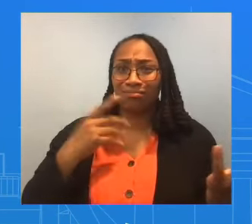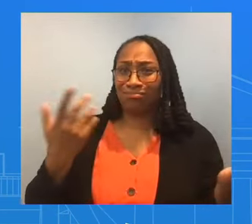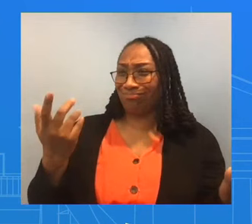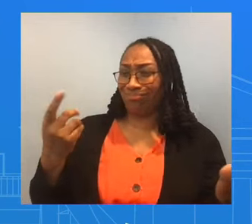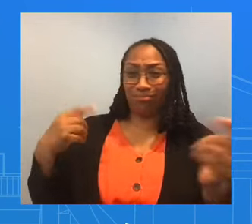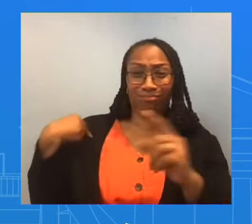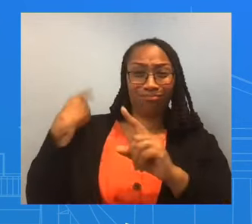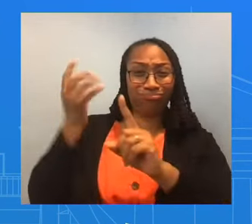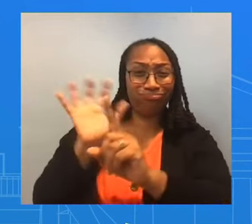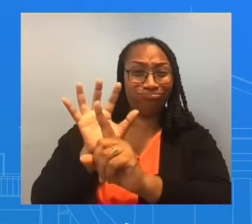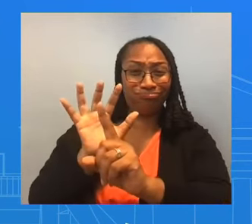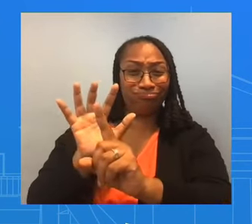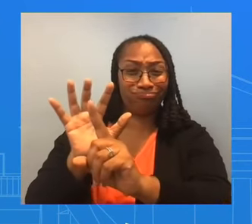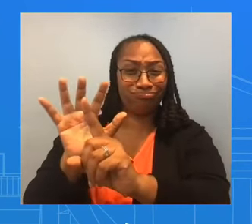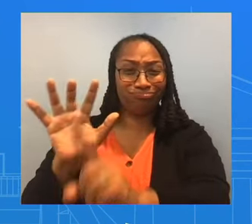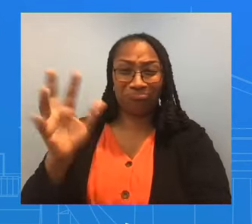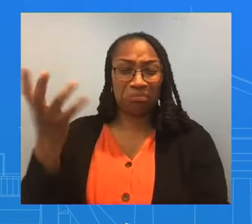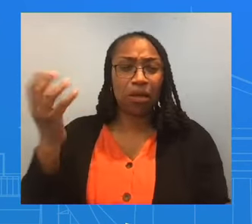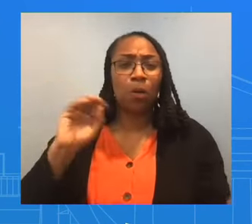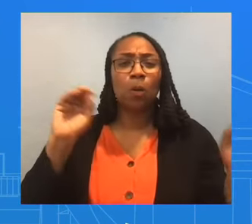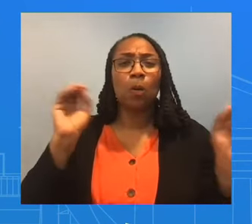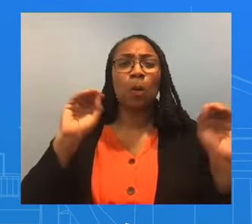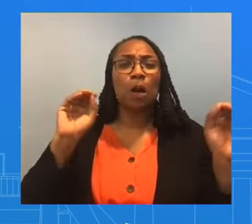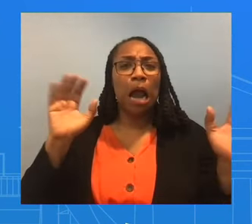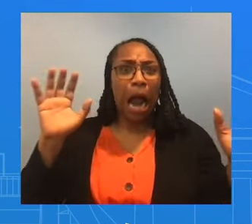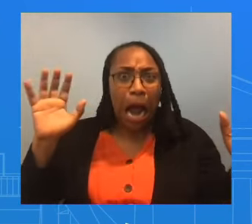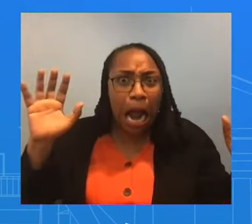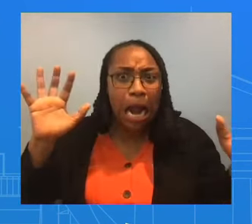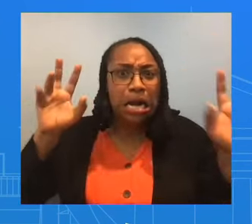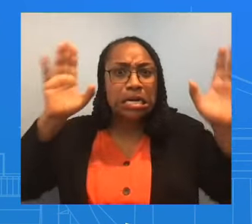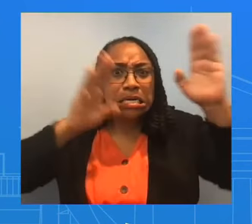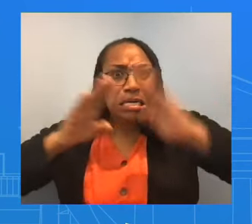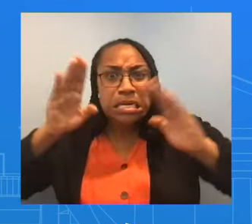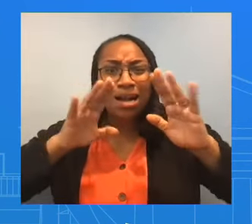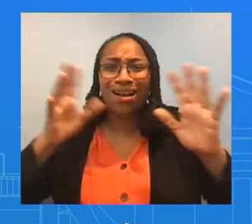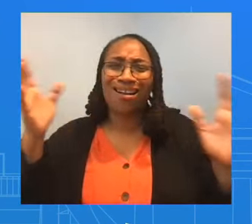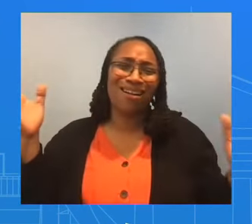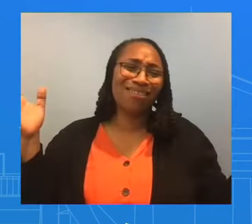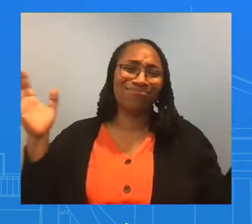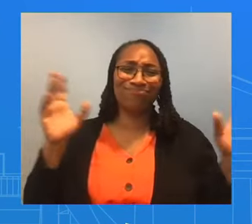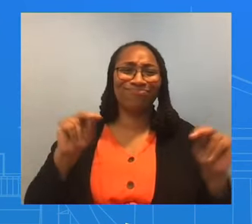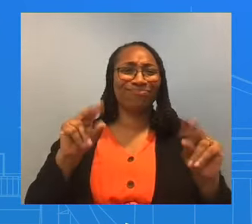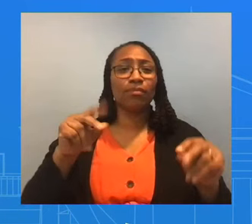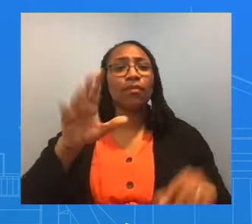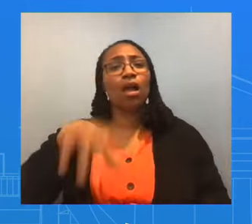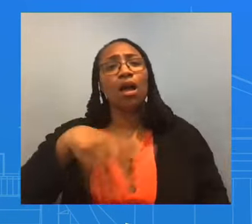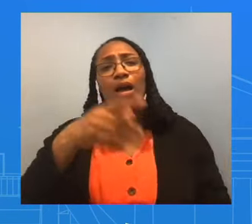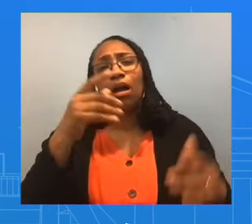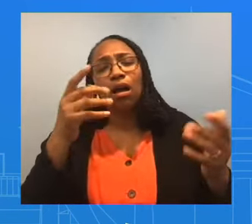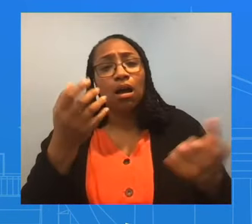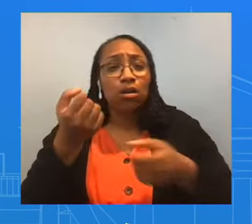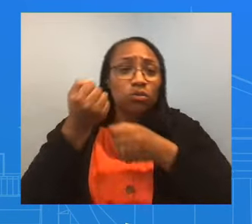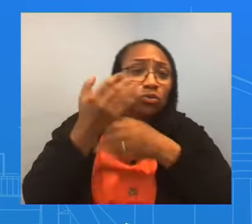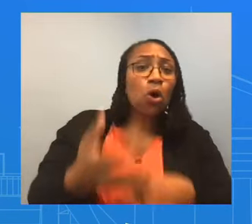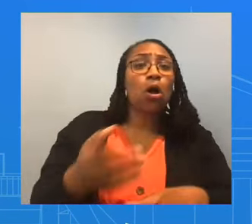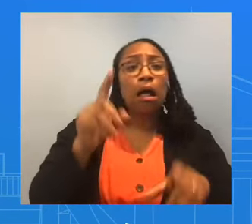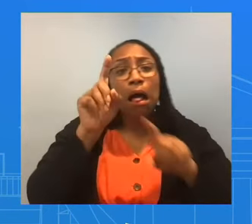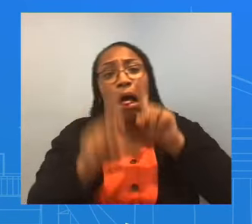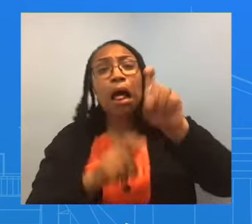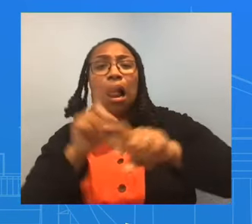I just don't have anything else to share. What I can tell you, certainly not going to speculate from here, and we will be prepared. And then very quickly on another topic,